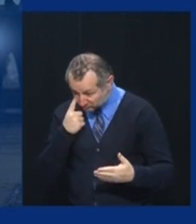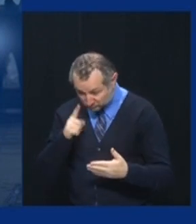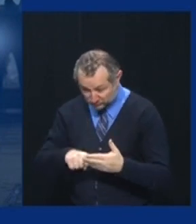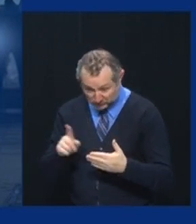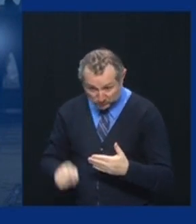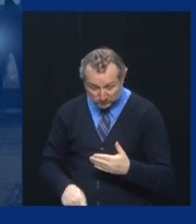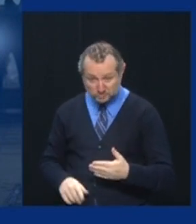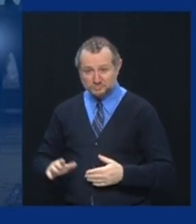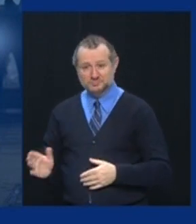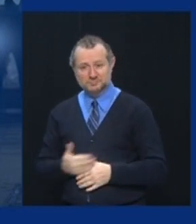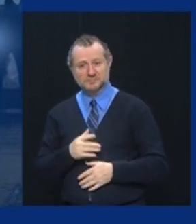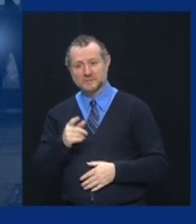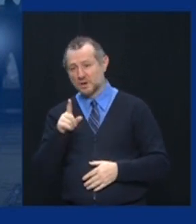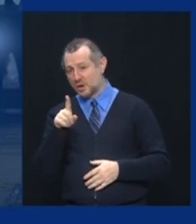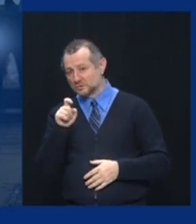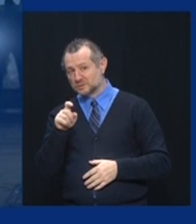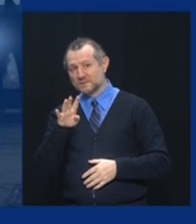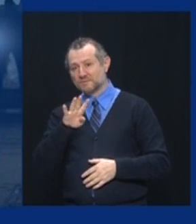140 countries